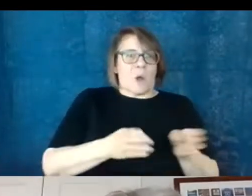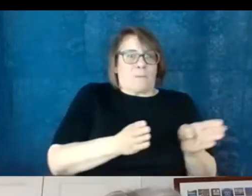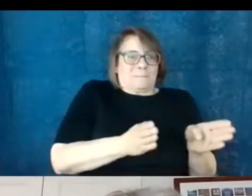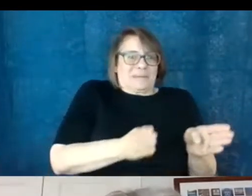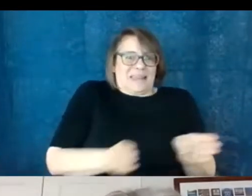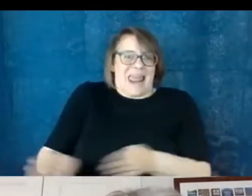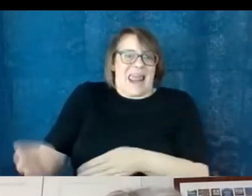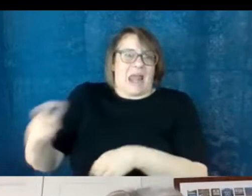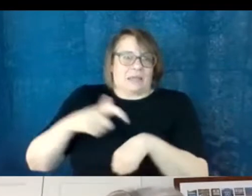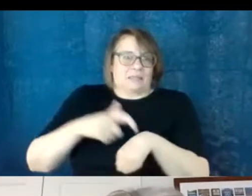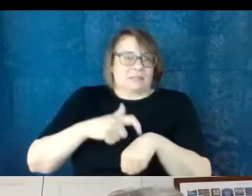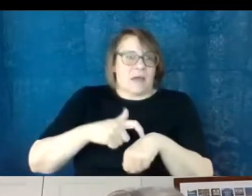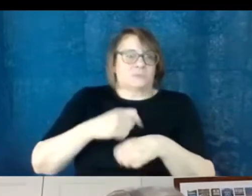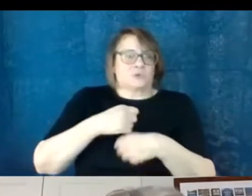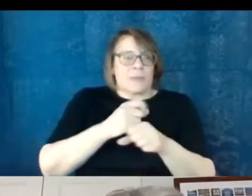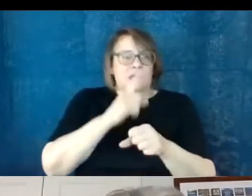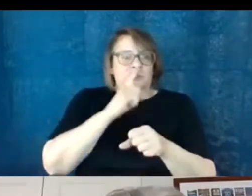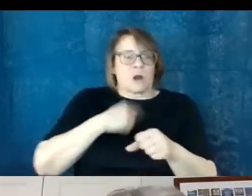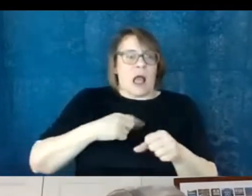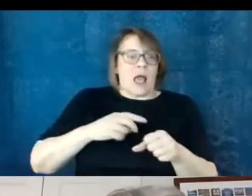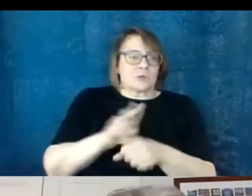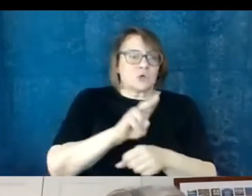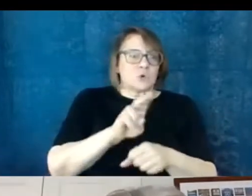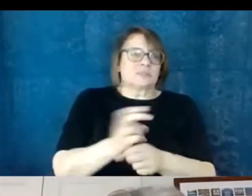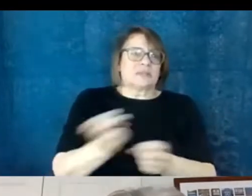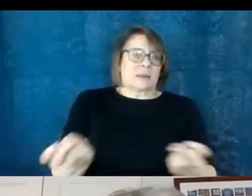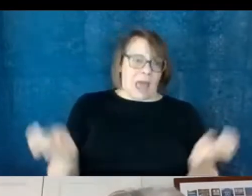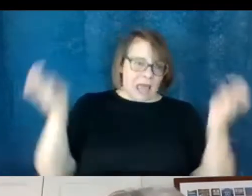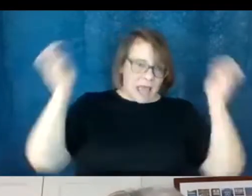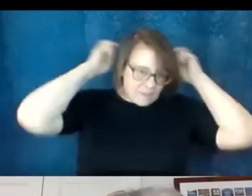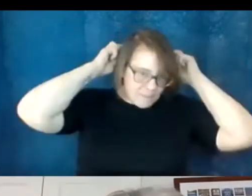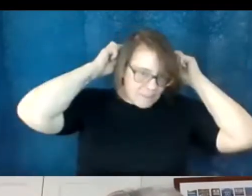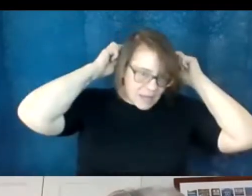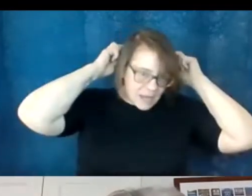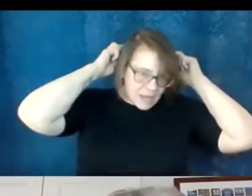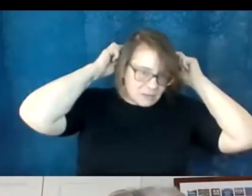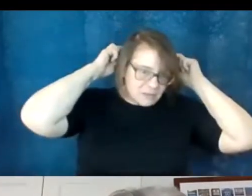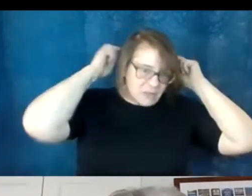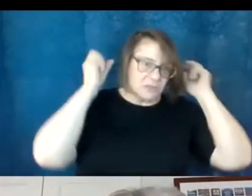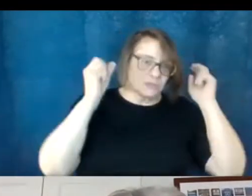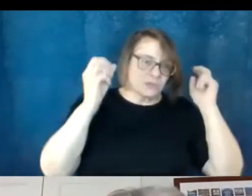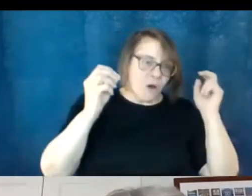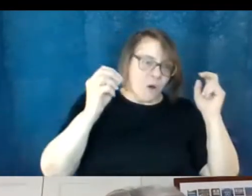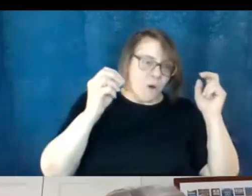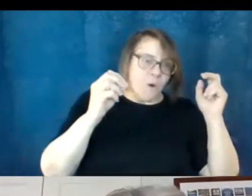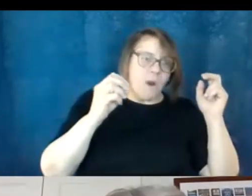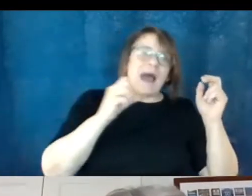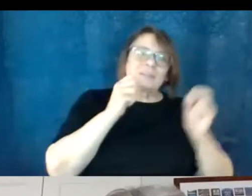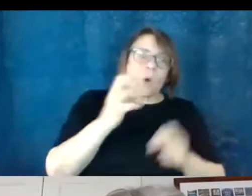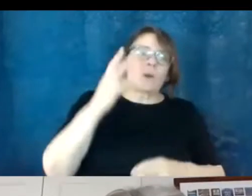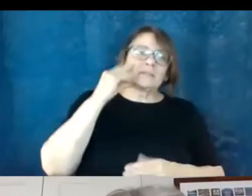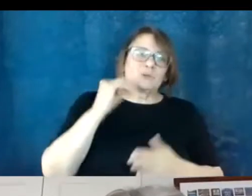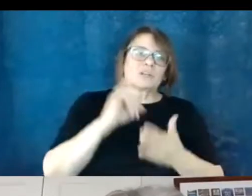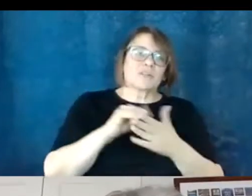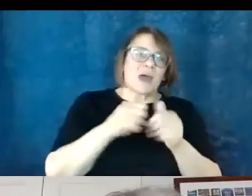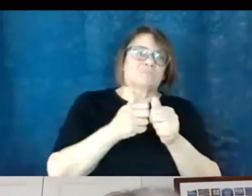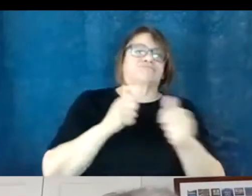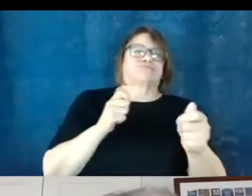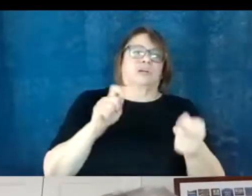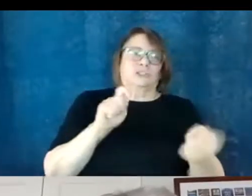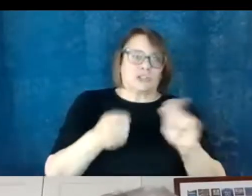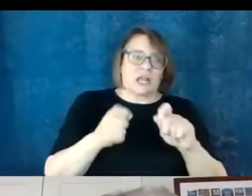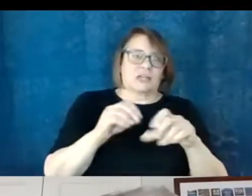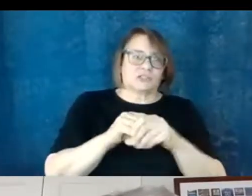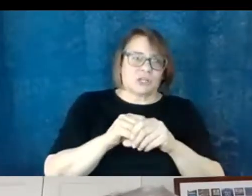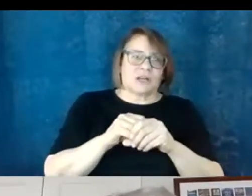to make sure that I am using my implants so that I don't experience a significant change in my cochlear